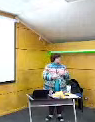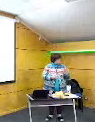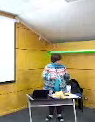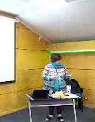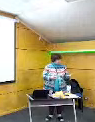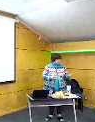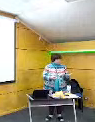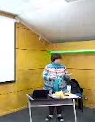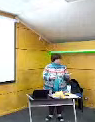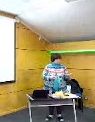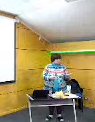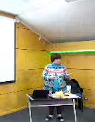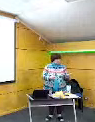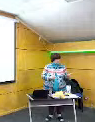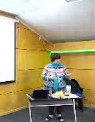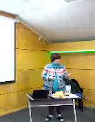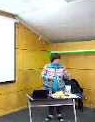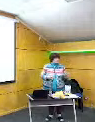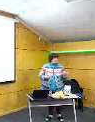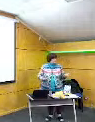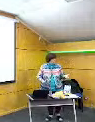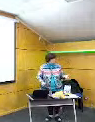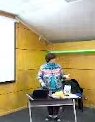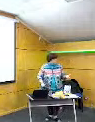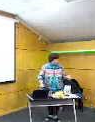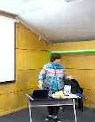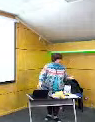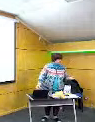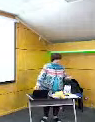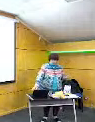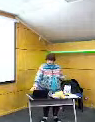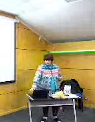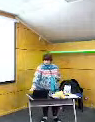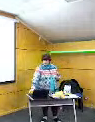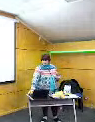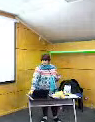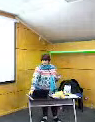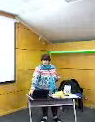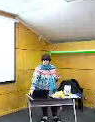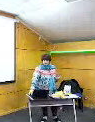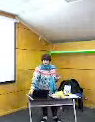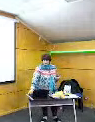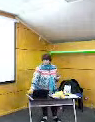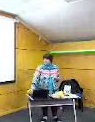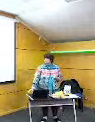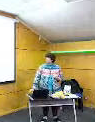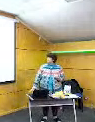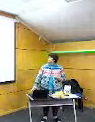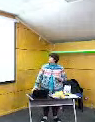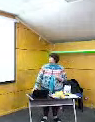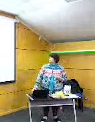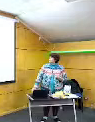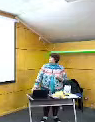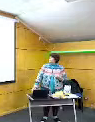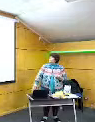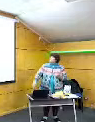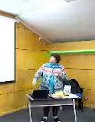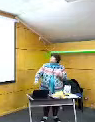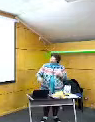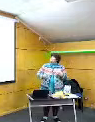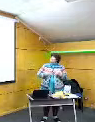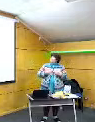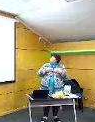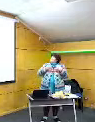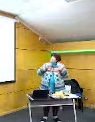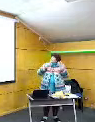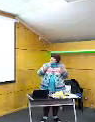and be specific so that it's helpful for them. Those are good things for them to learn,